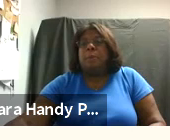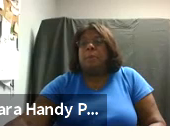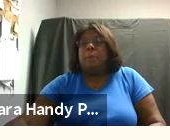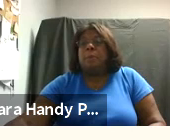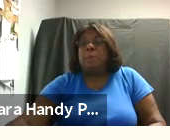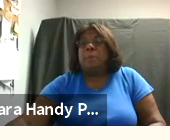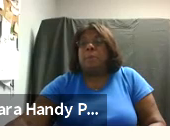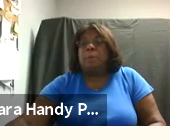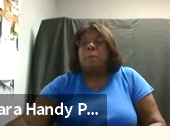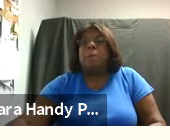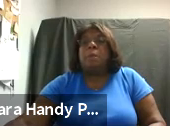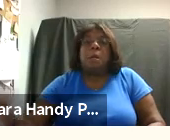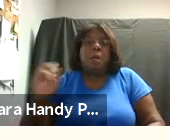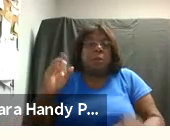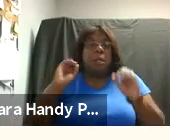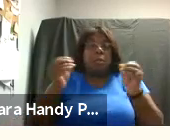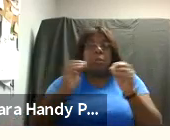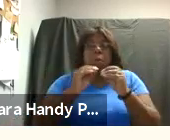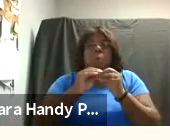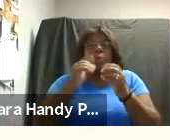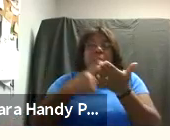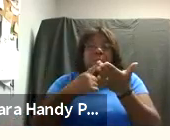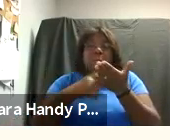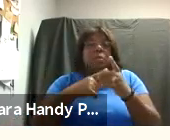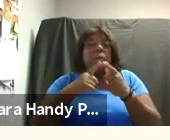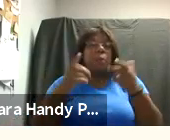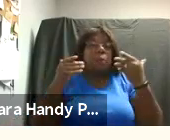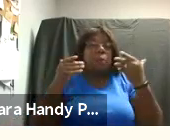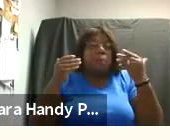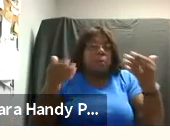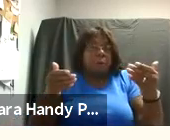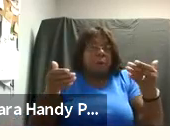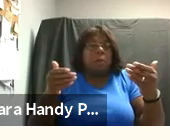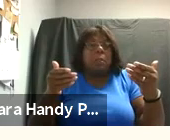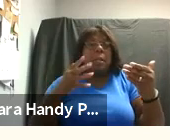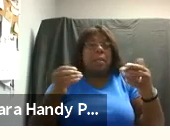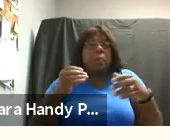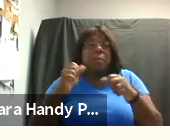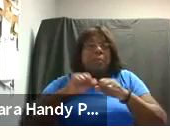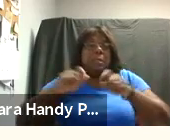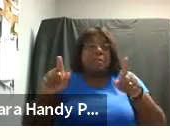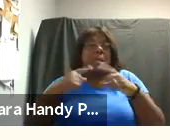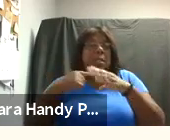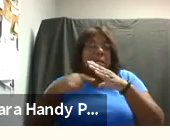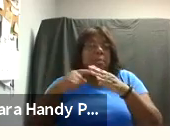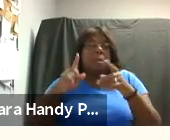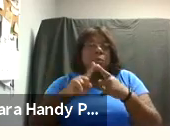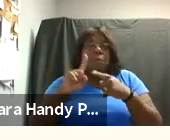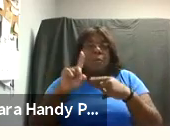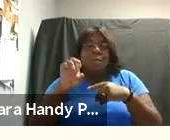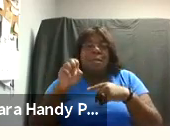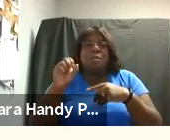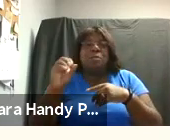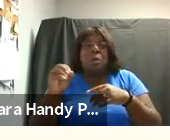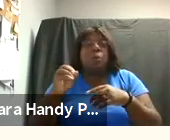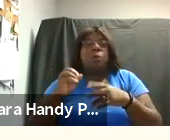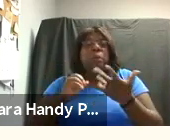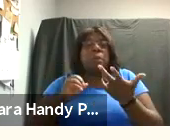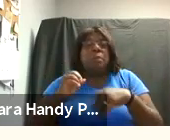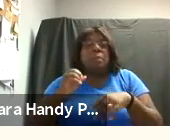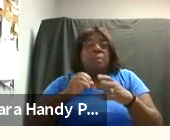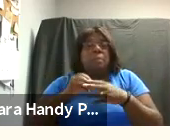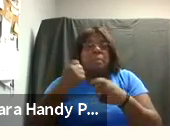All right, if there's no more discussion, we'll move on, and we did send out an email to the ESOSC committee membership to